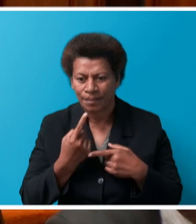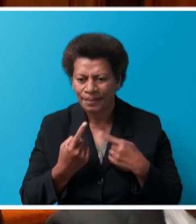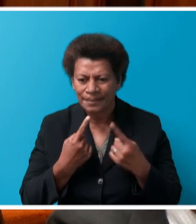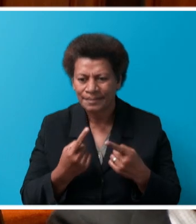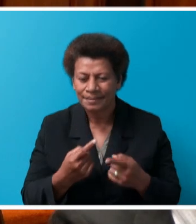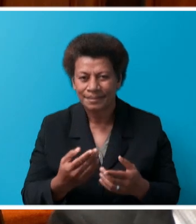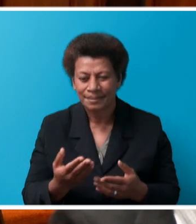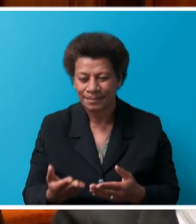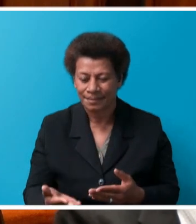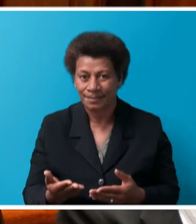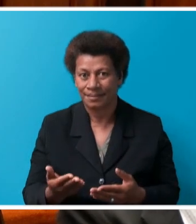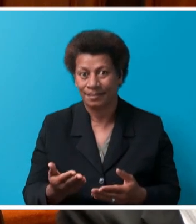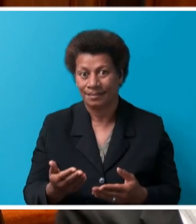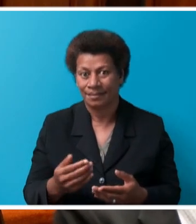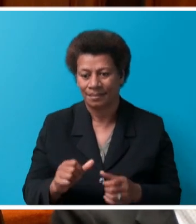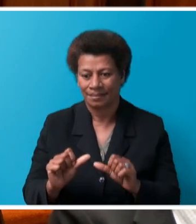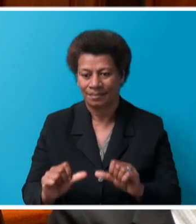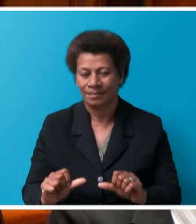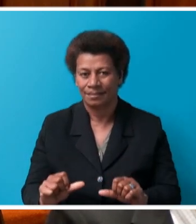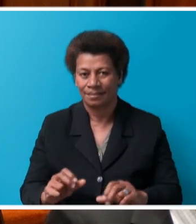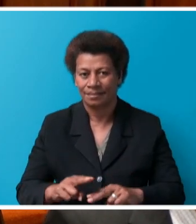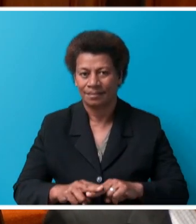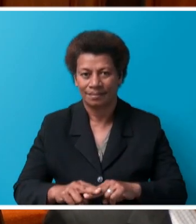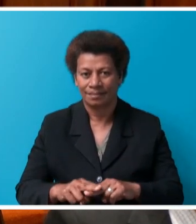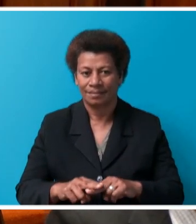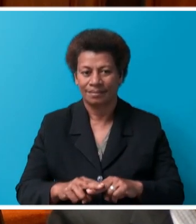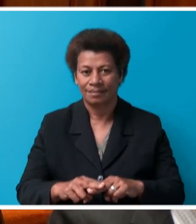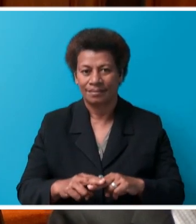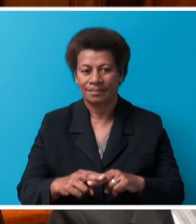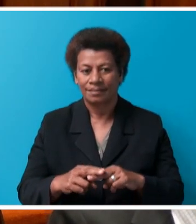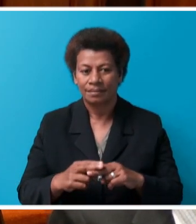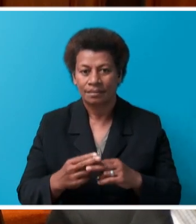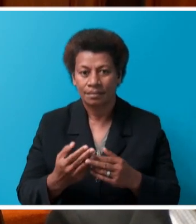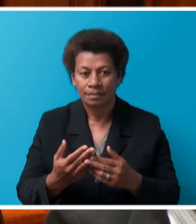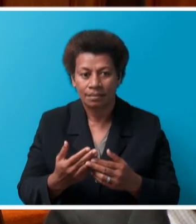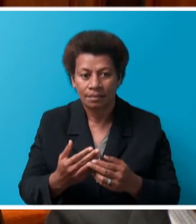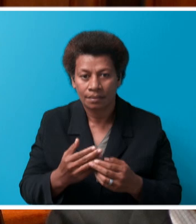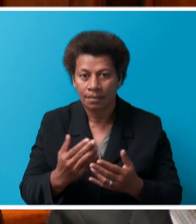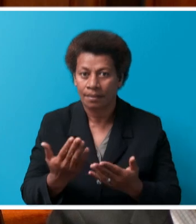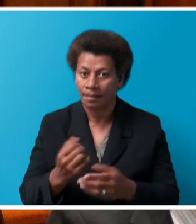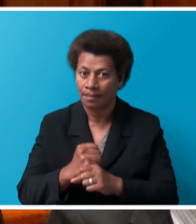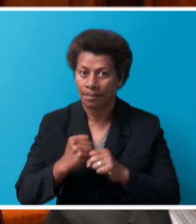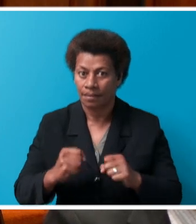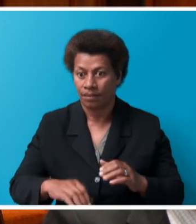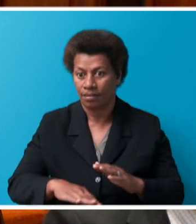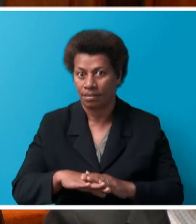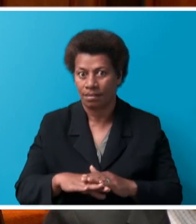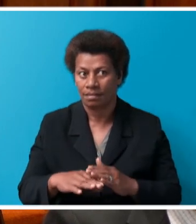the President of the Republic of Fiji, for his powerful opening address to this Parliament.